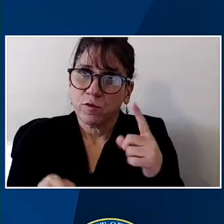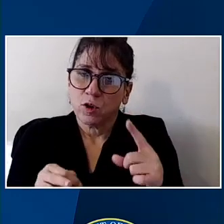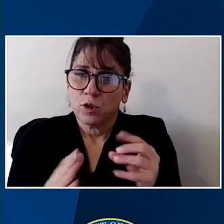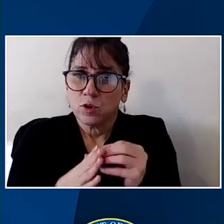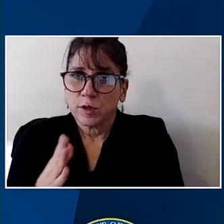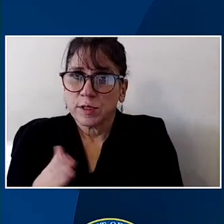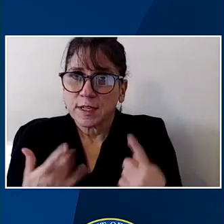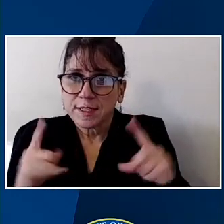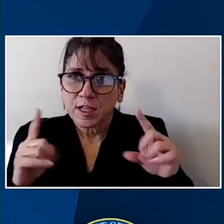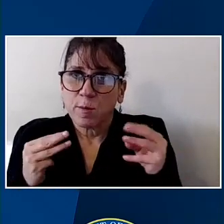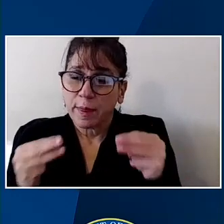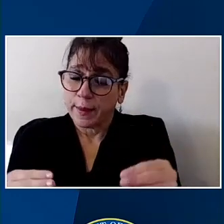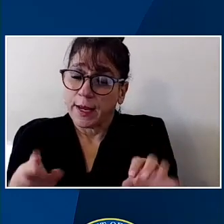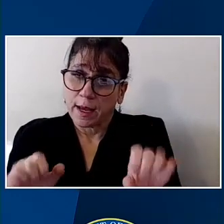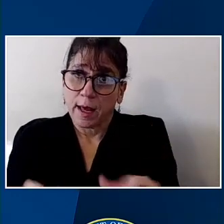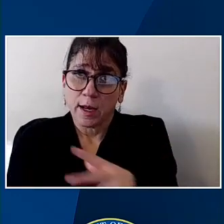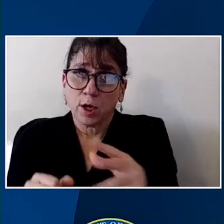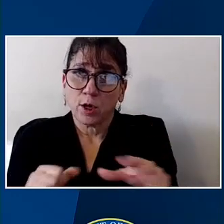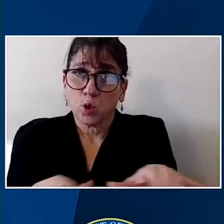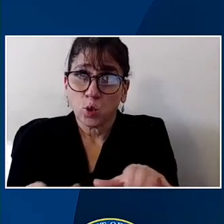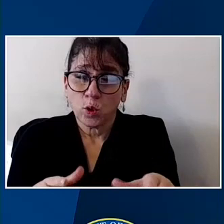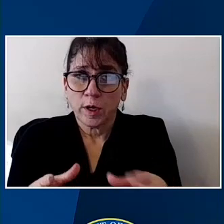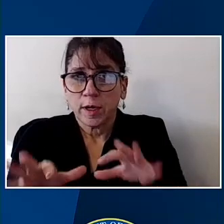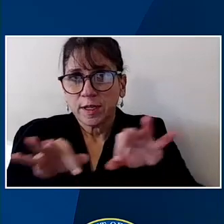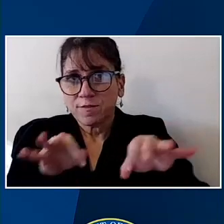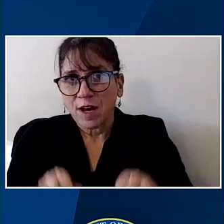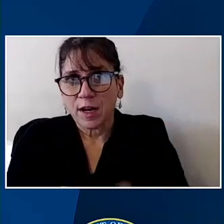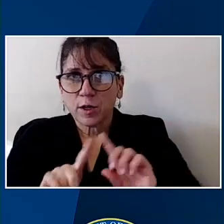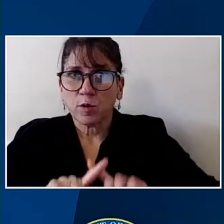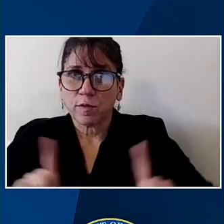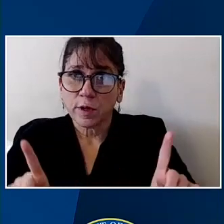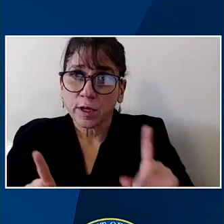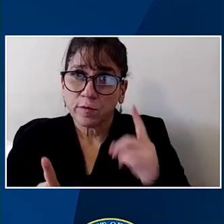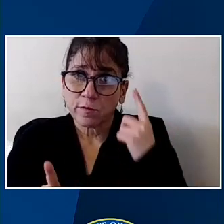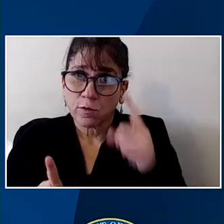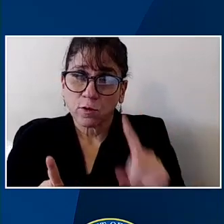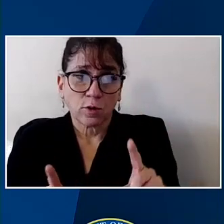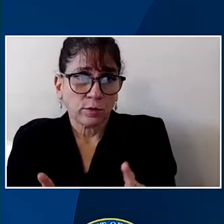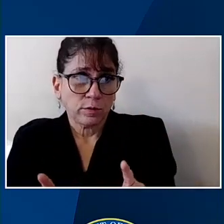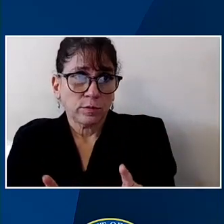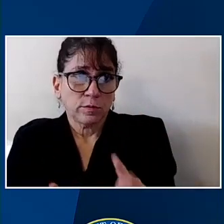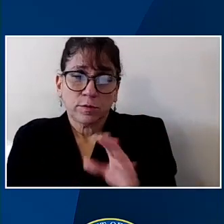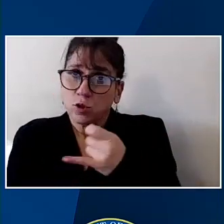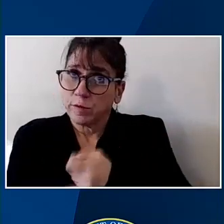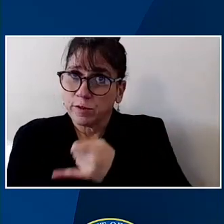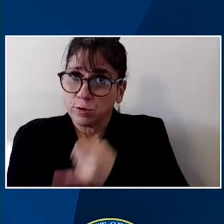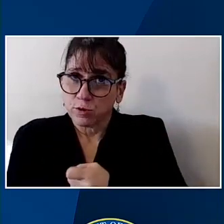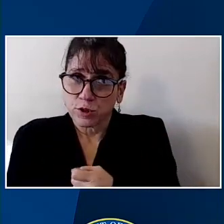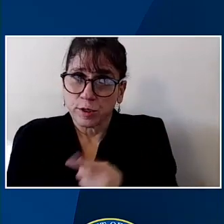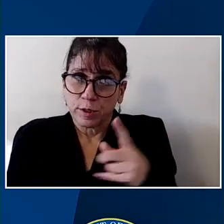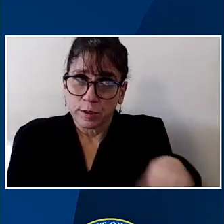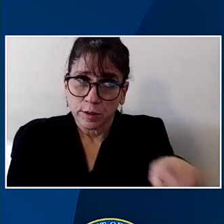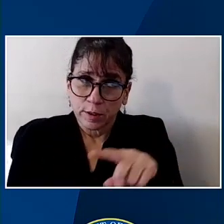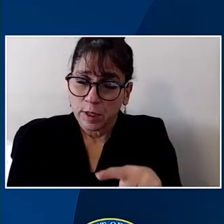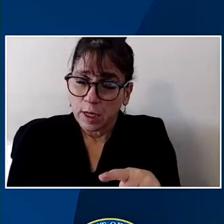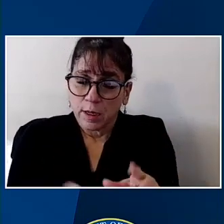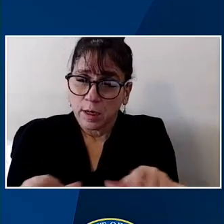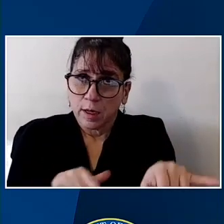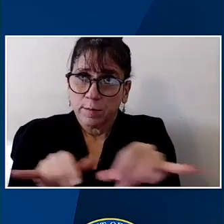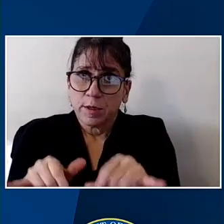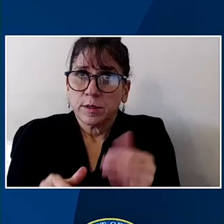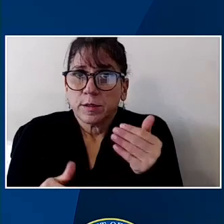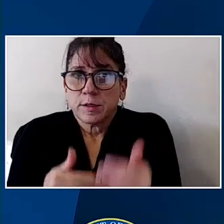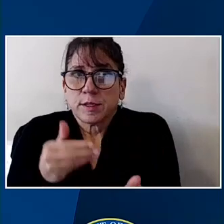accreditors can and do define student achievement differently for the institutions that they accredit. Common definitions would be a step toward